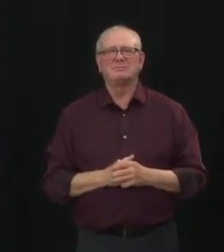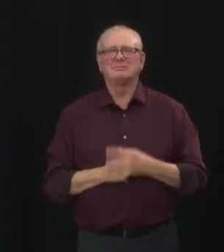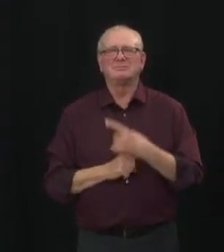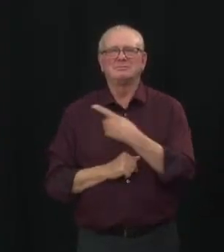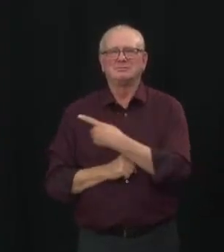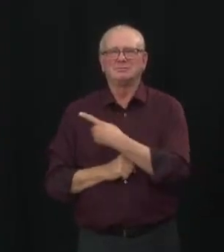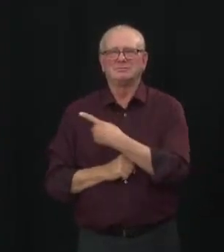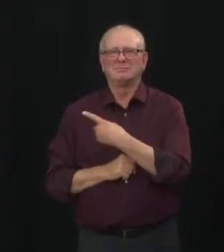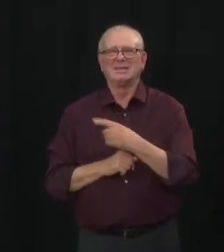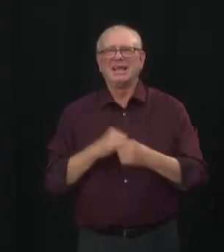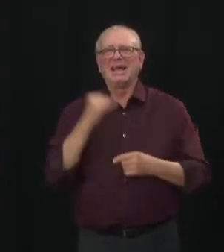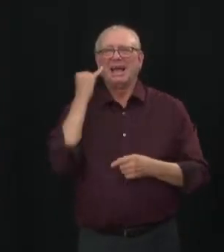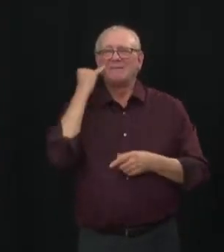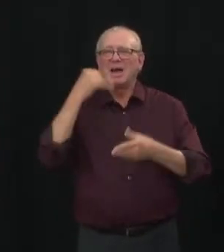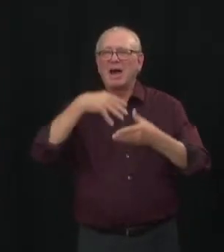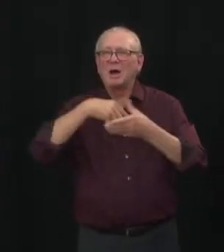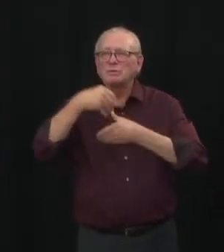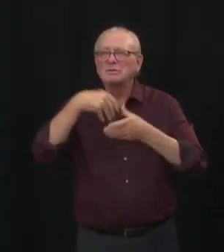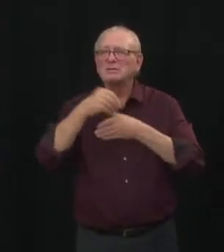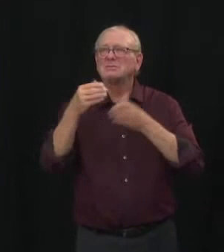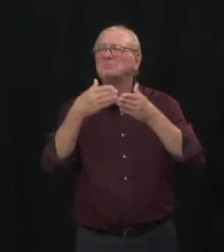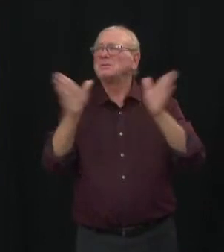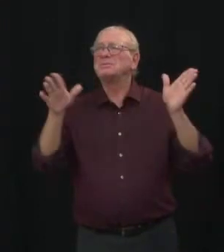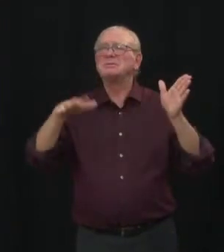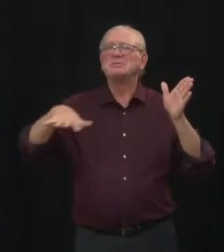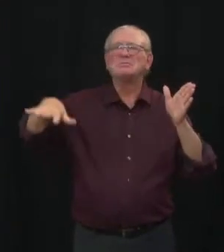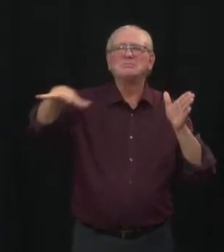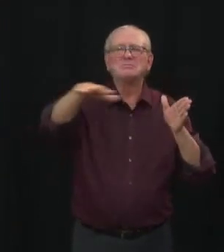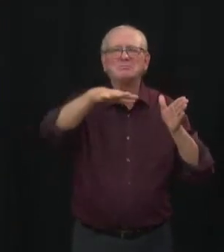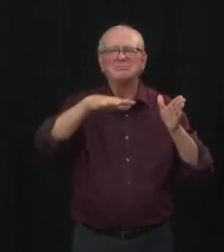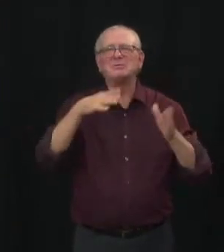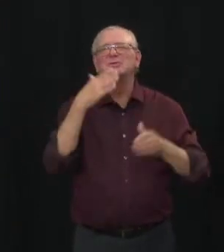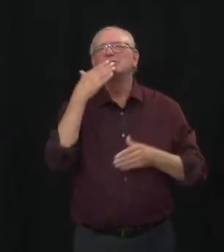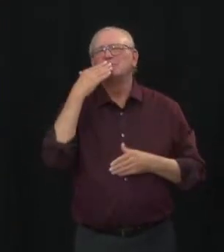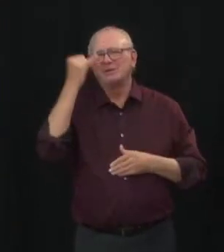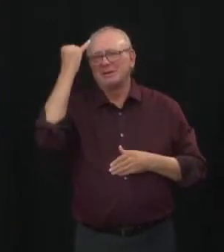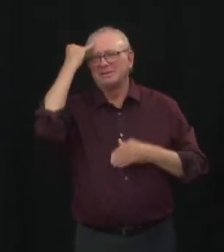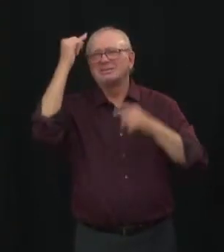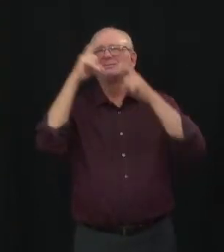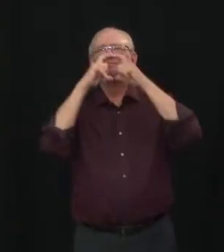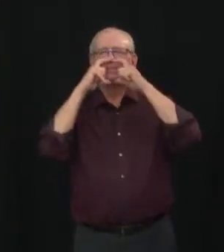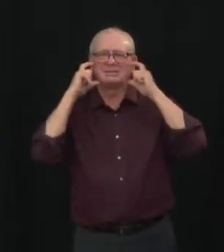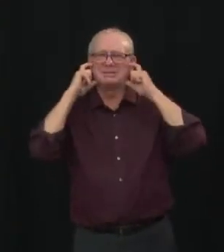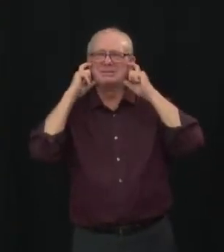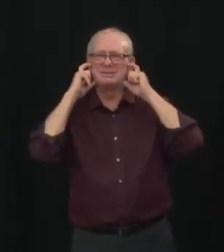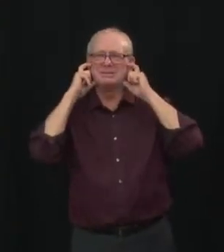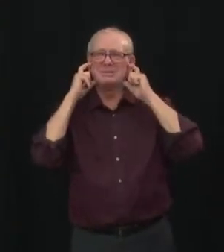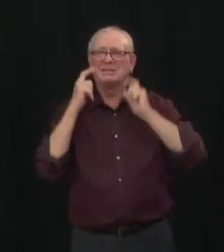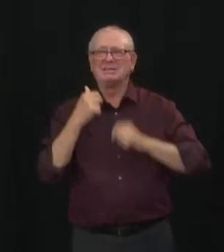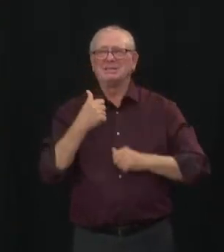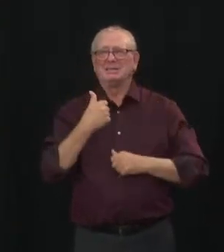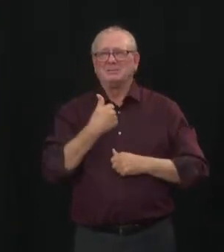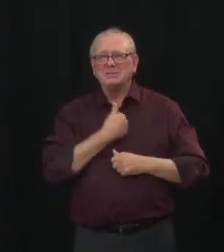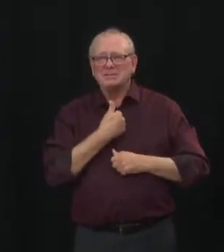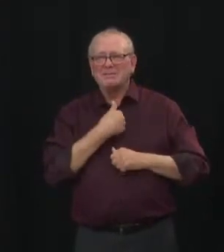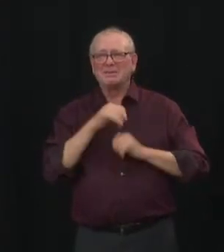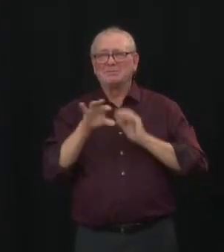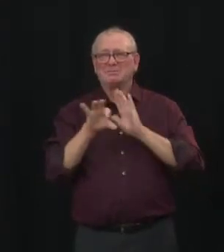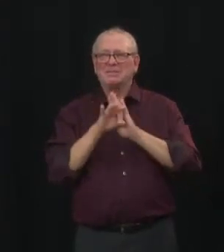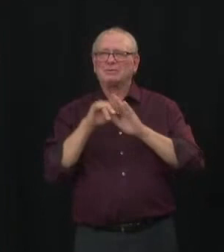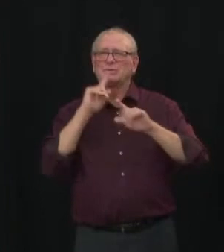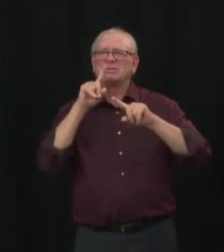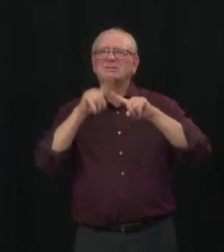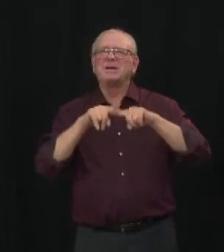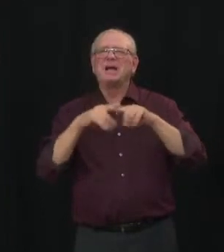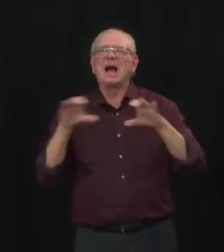in public places. I personally choose the mask that I believe is most appropriate to the activity. So if I'm